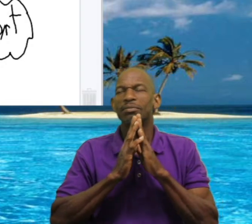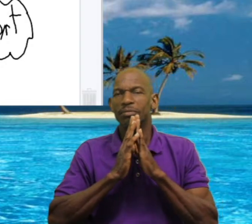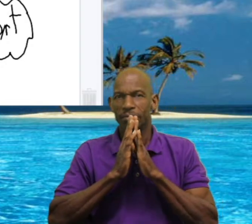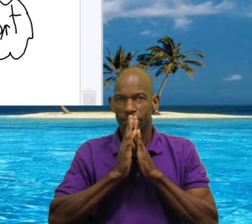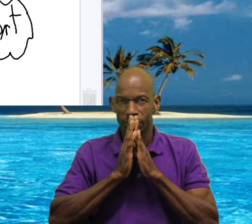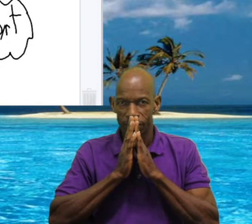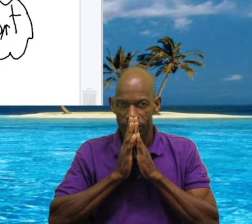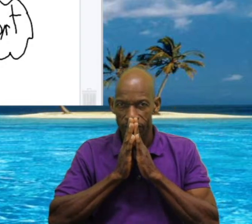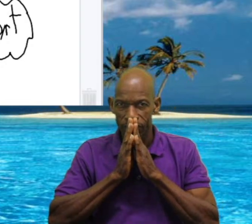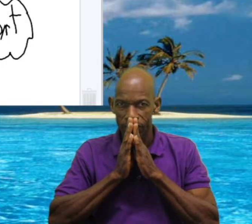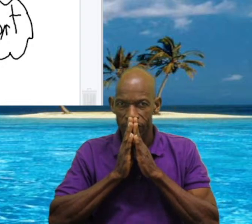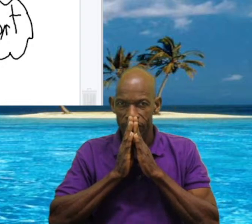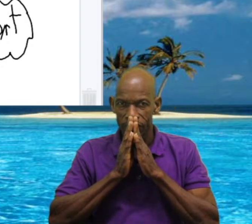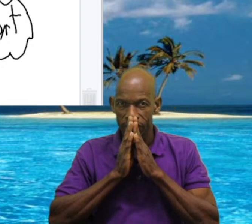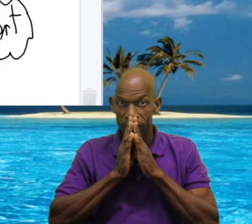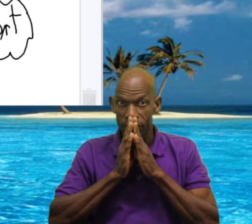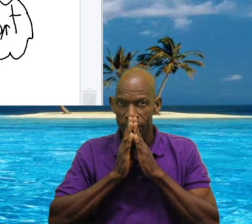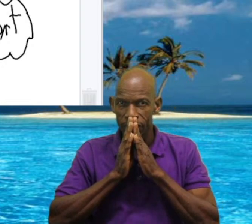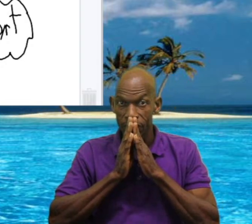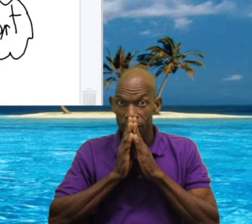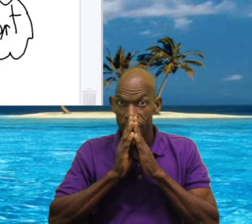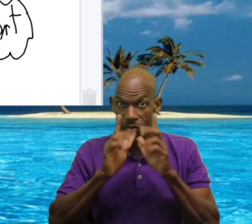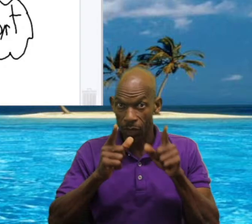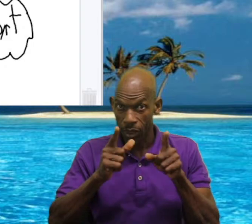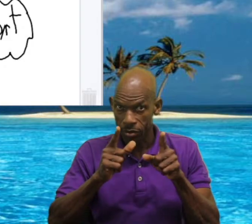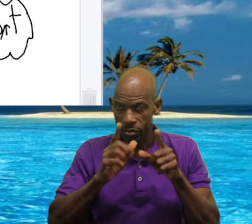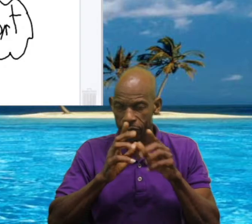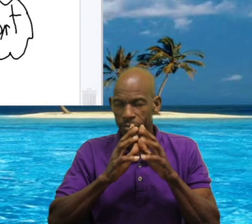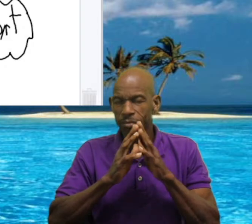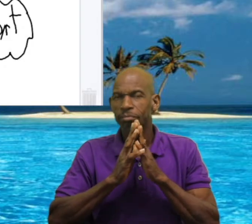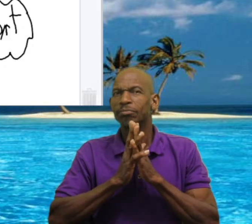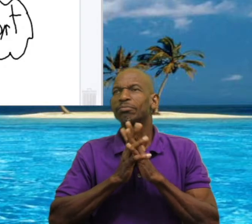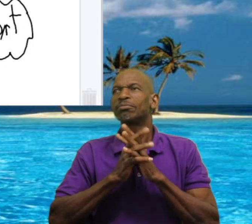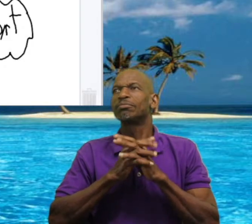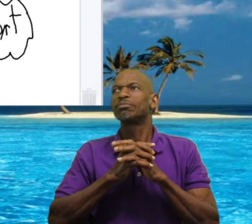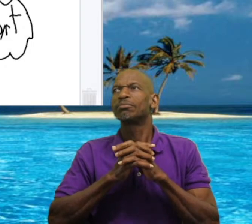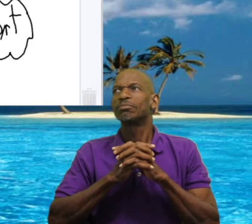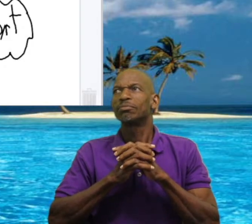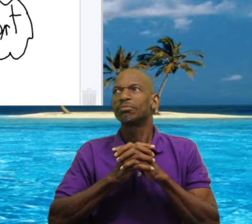But joining ideas that are different.